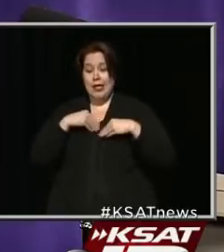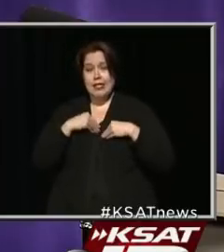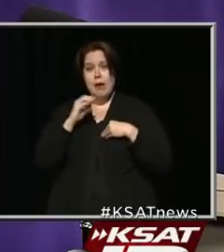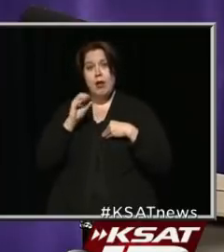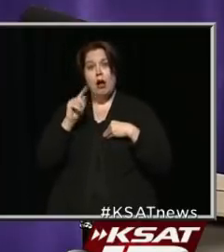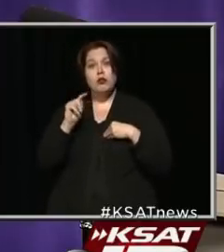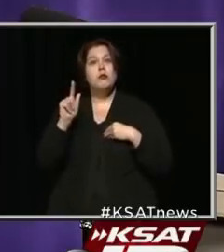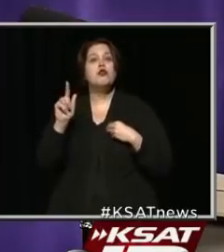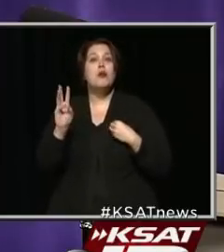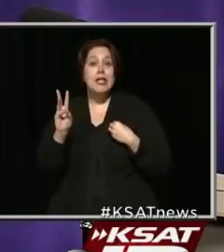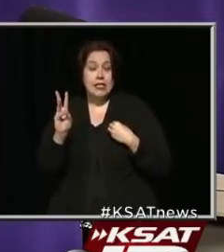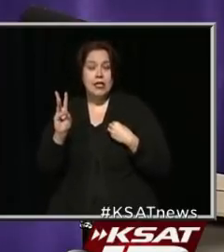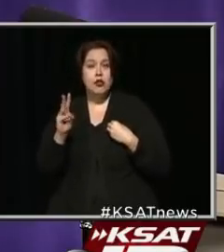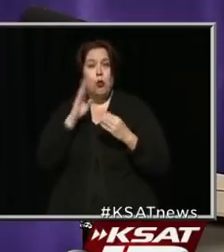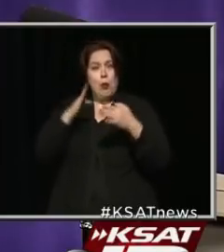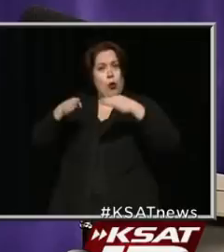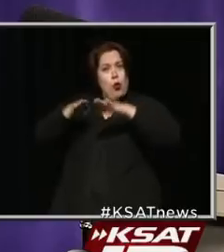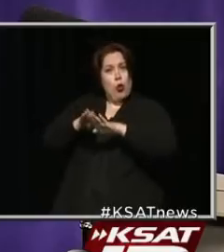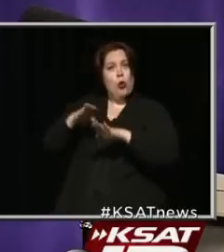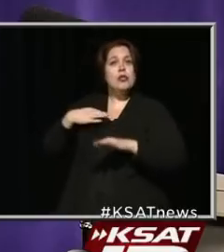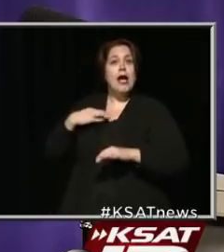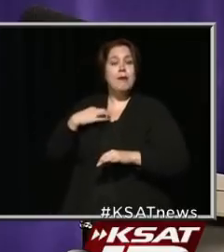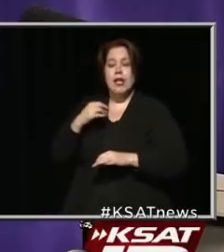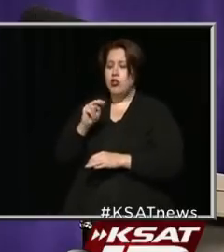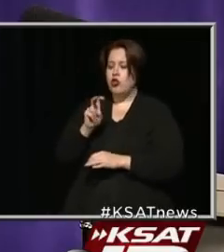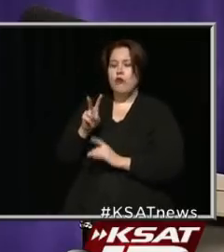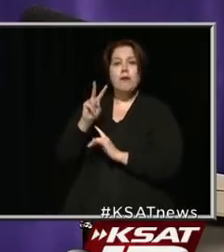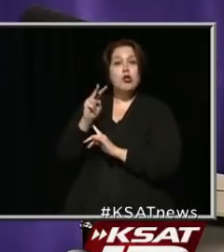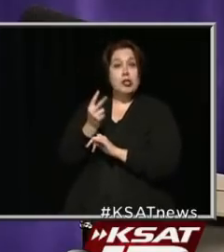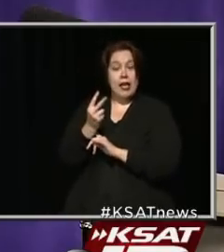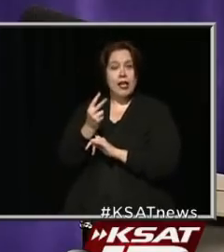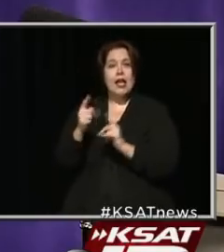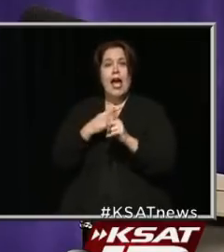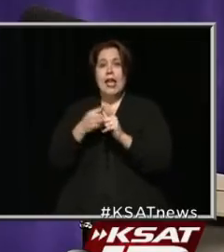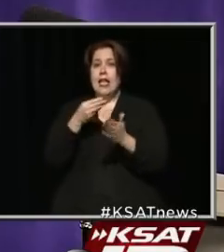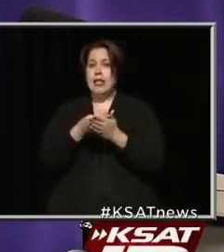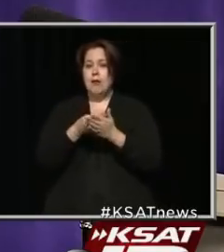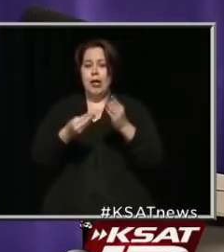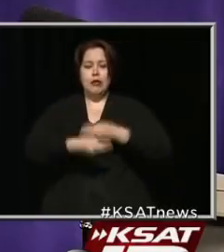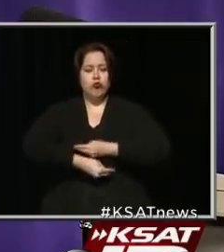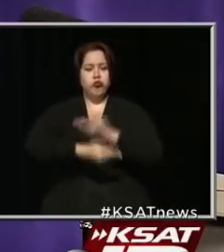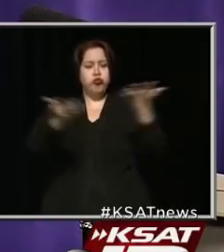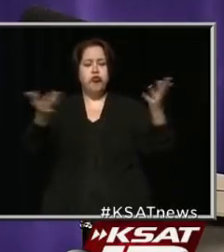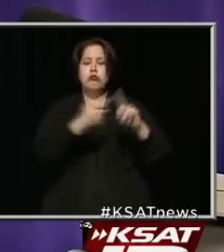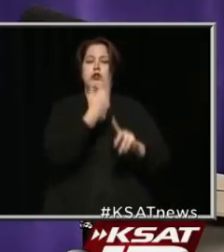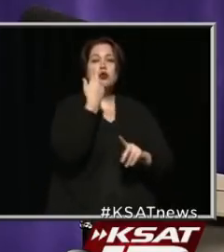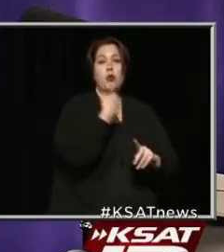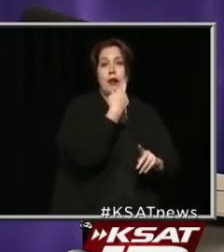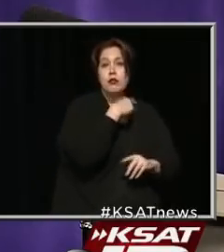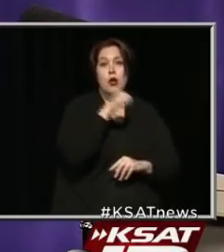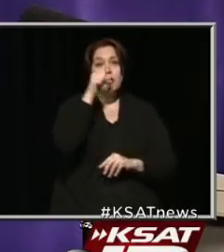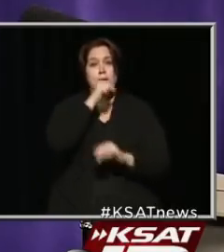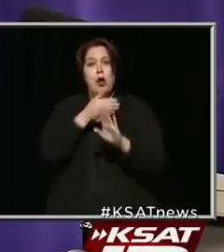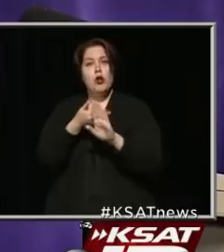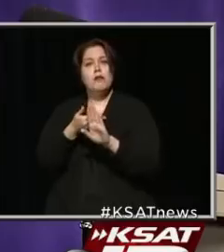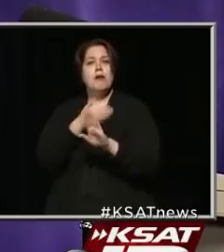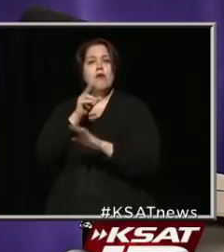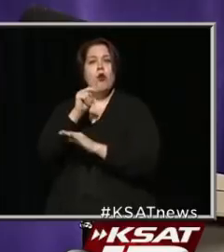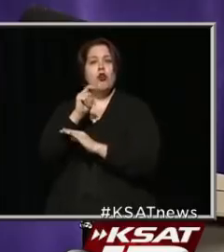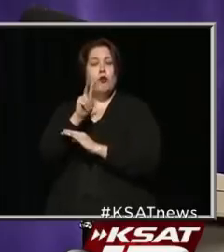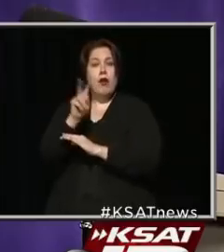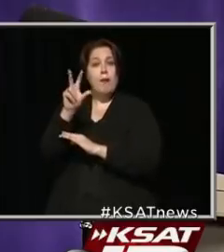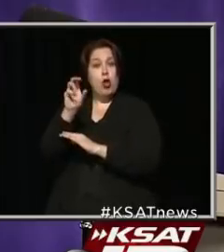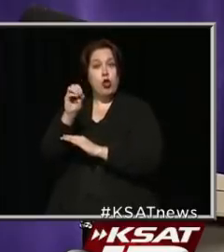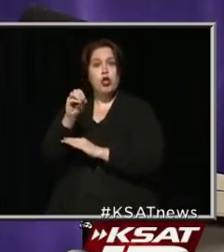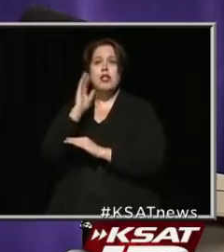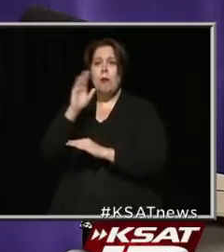26th. We'll close out applications November 2nd, and then have those grants out to restaurants and bars by November 30th. Those will be